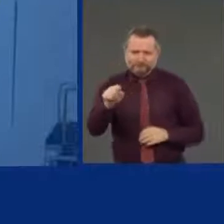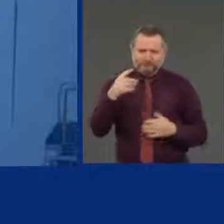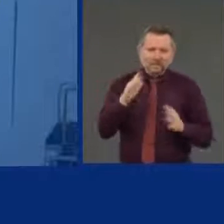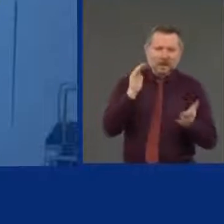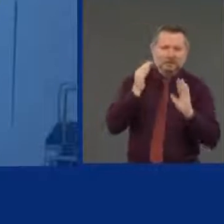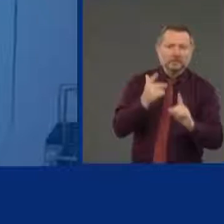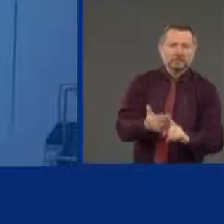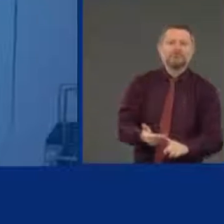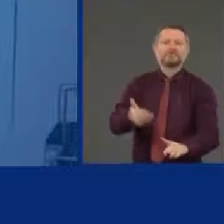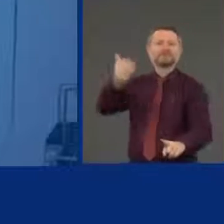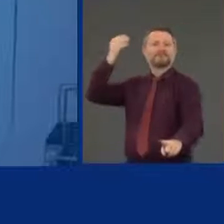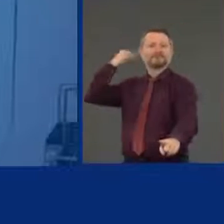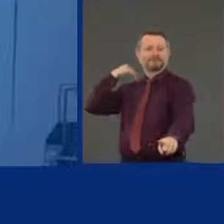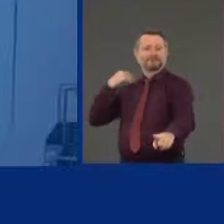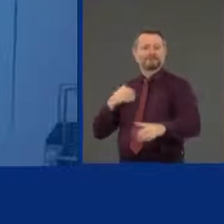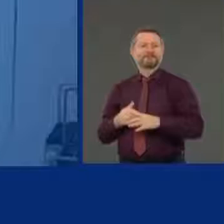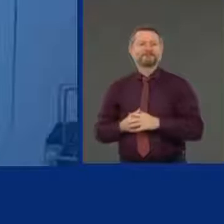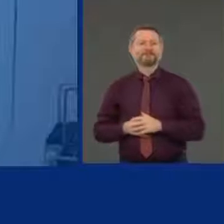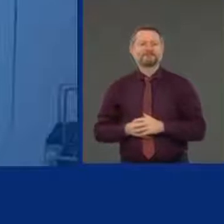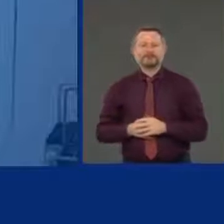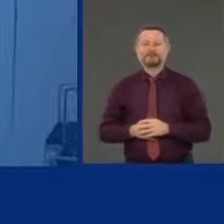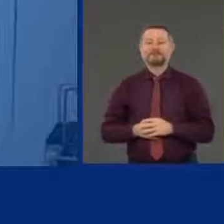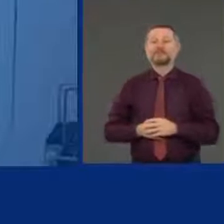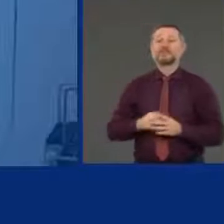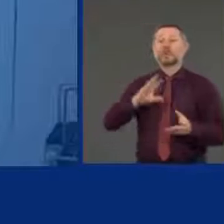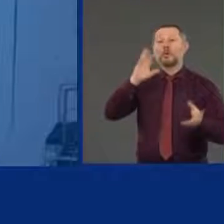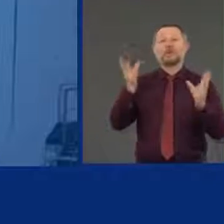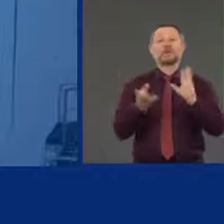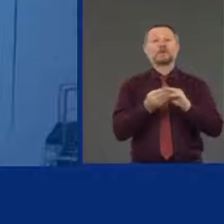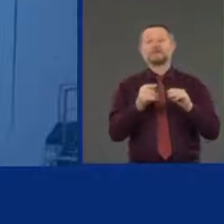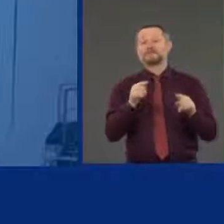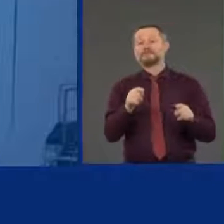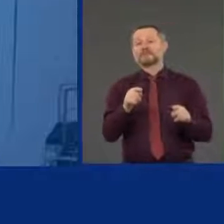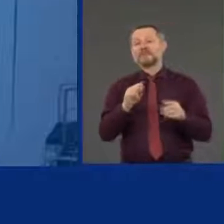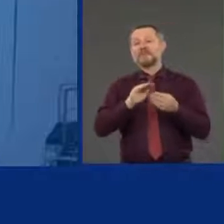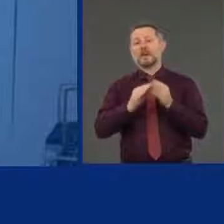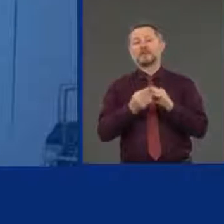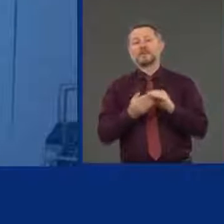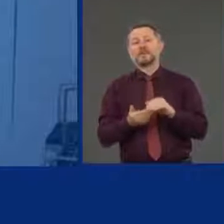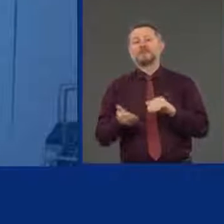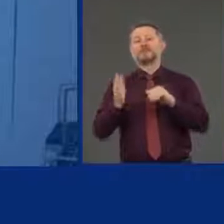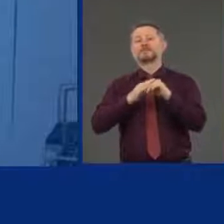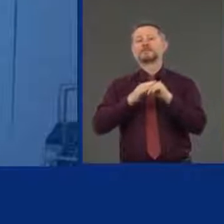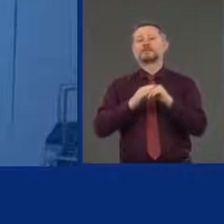6 weeks ago. Overall, the number in the state has gone up about a point.